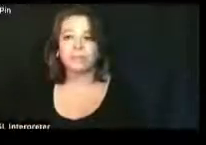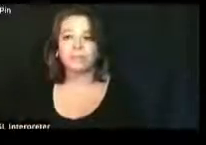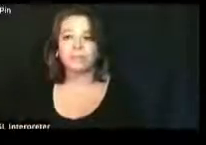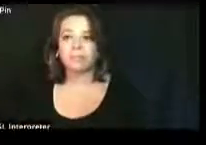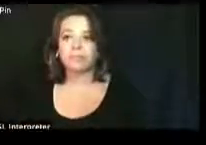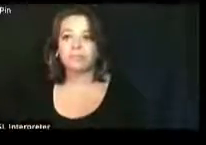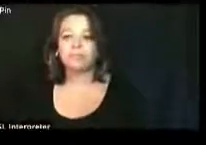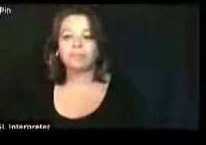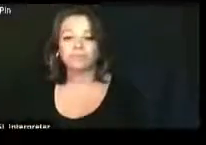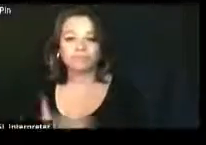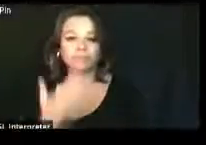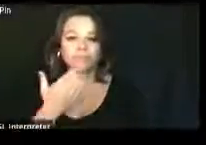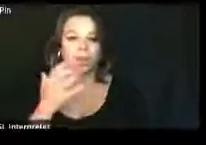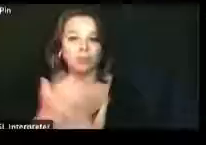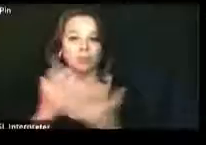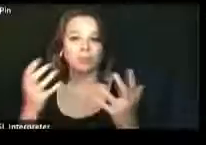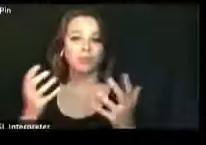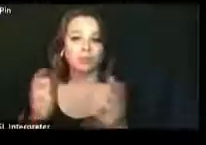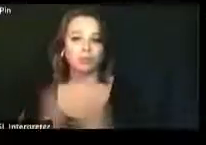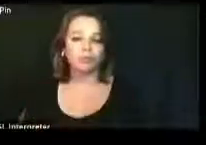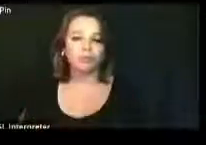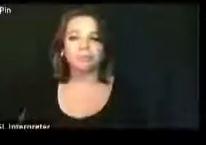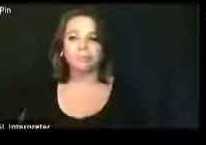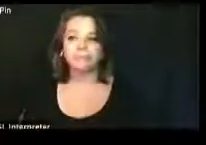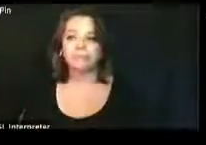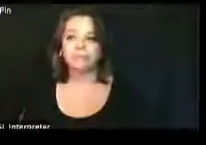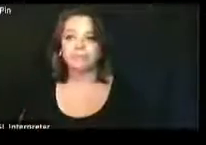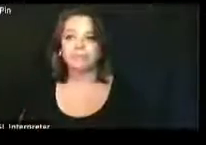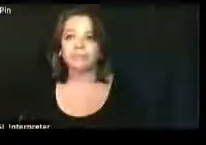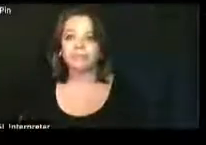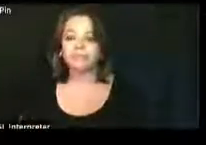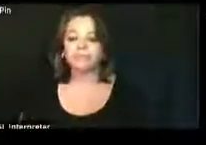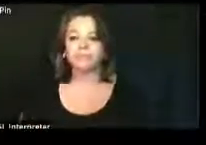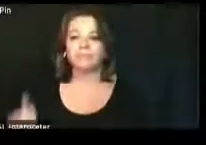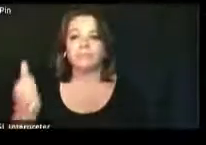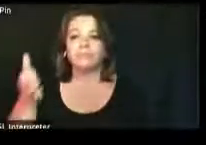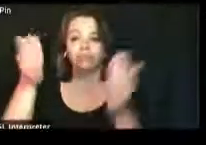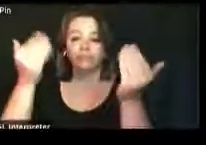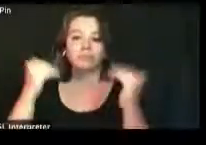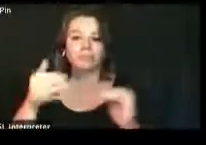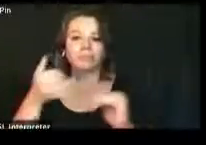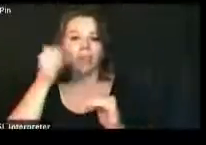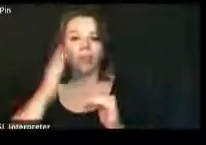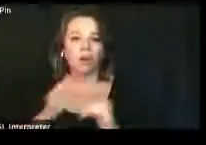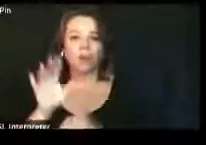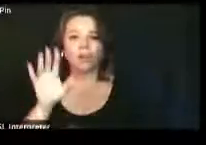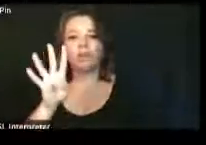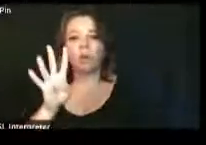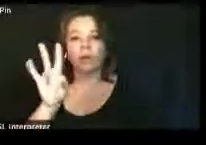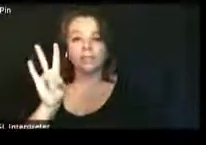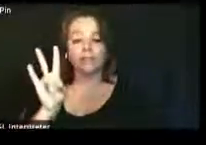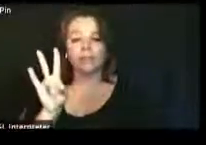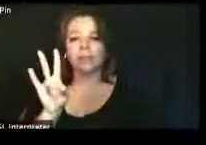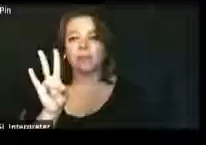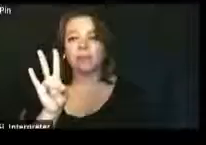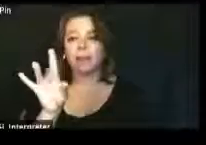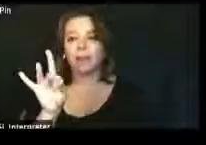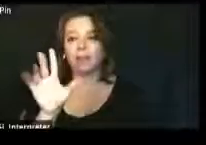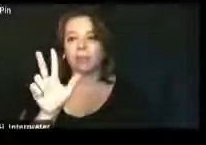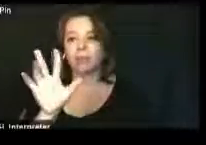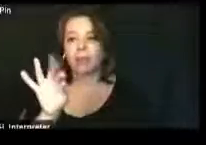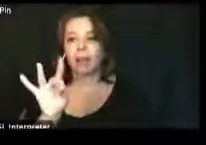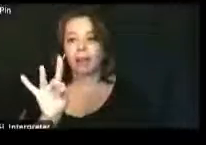Thank you so much. Up next, we have caller with the last 47839. And then up next will be